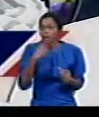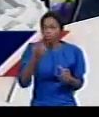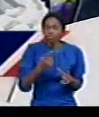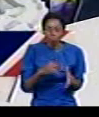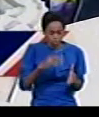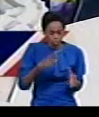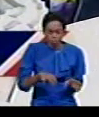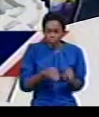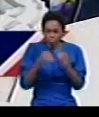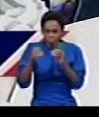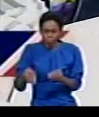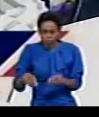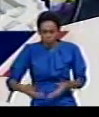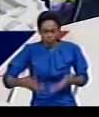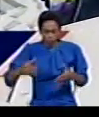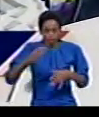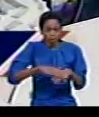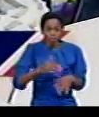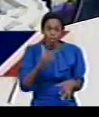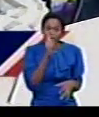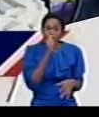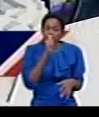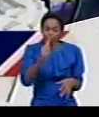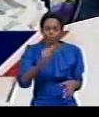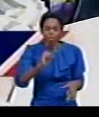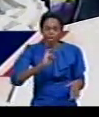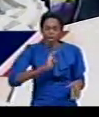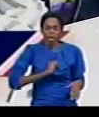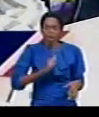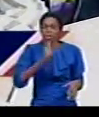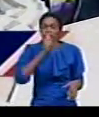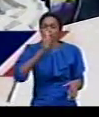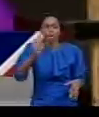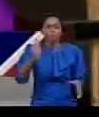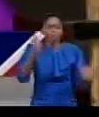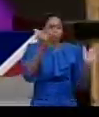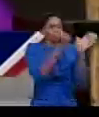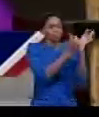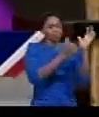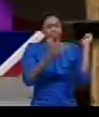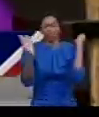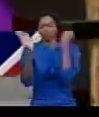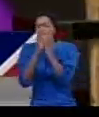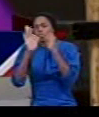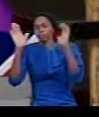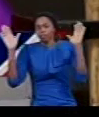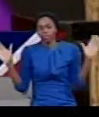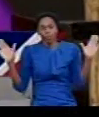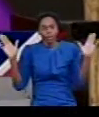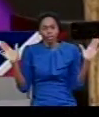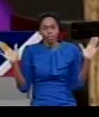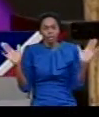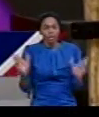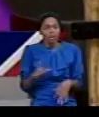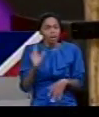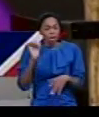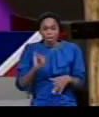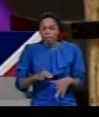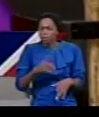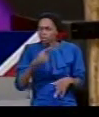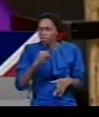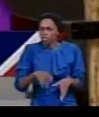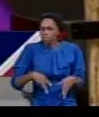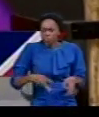am, then you emphasize the crucified. Crucified, old nature, crucified, the way I used